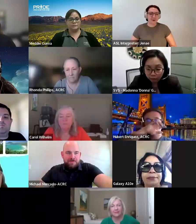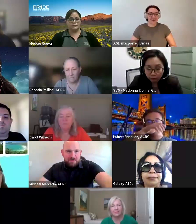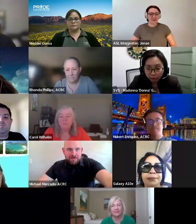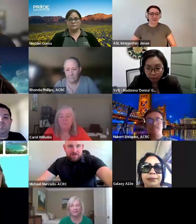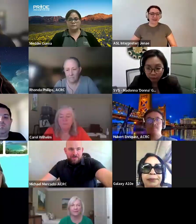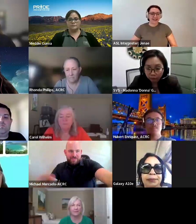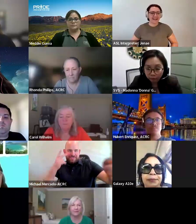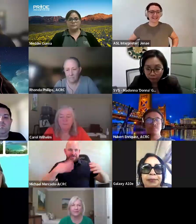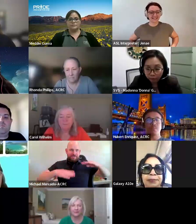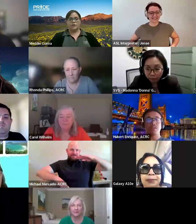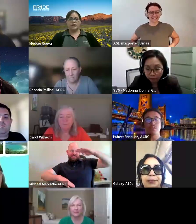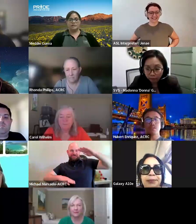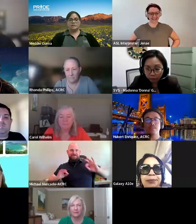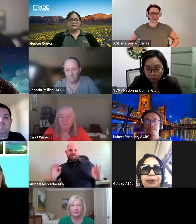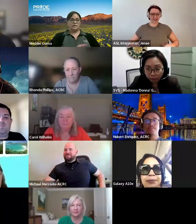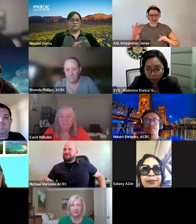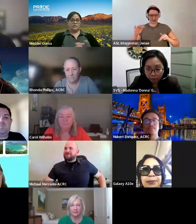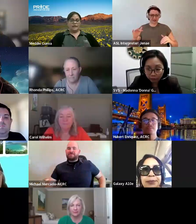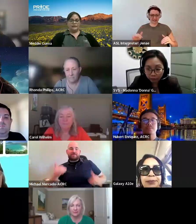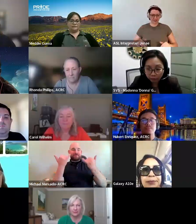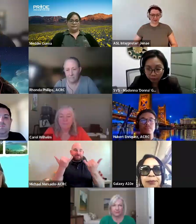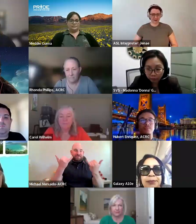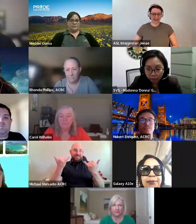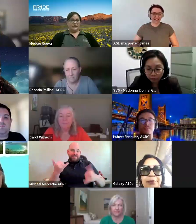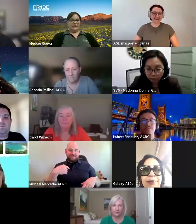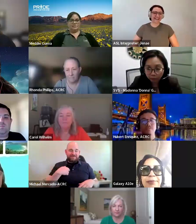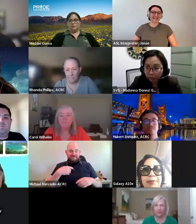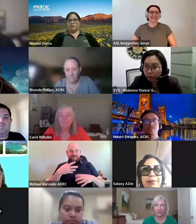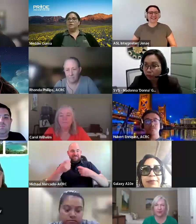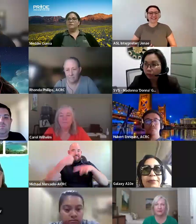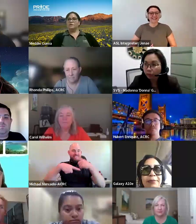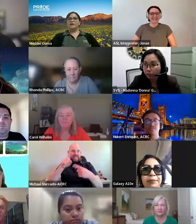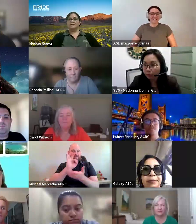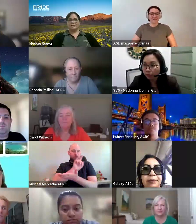Hi, good morning, everybody. Make sure you can see me all right.